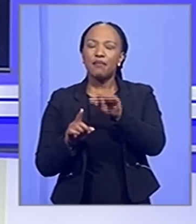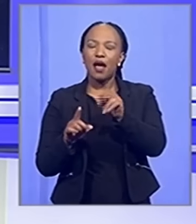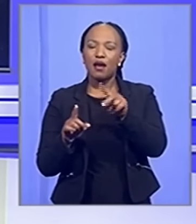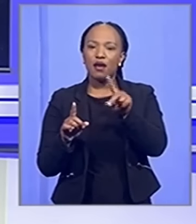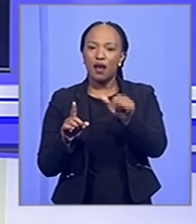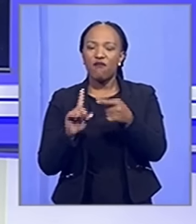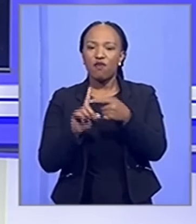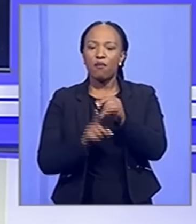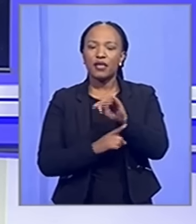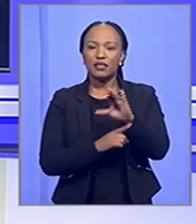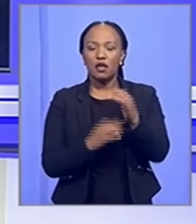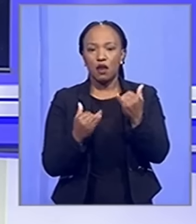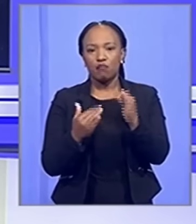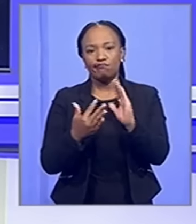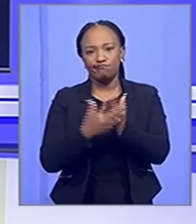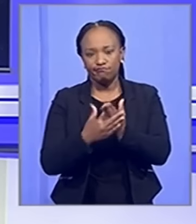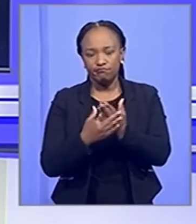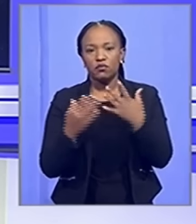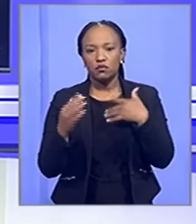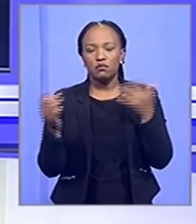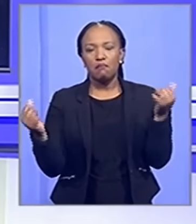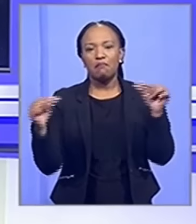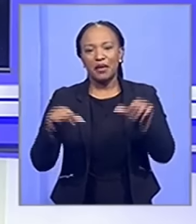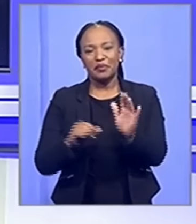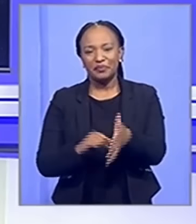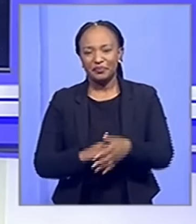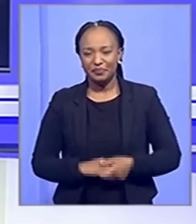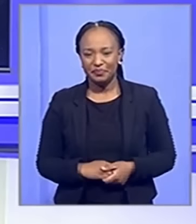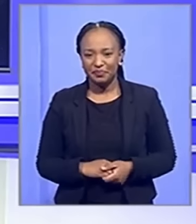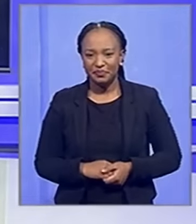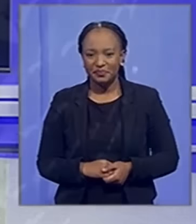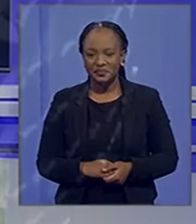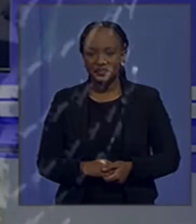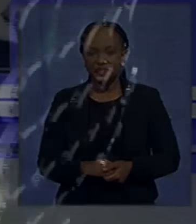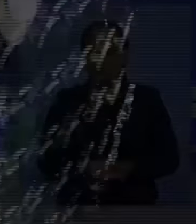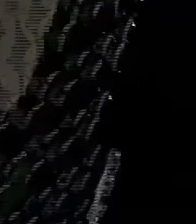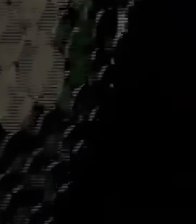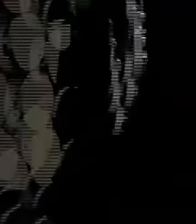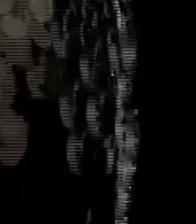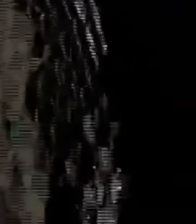tla jaanong re tabogele kwa mabenkele mme re tla bua morago ga foo.